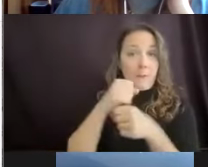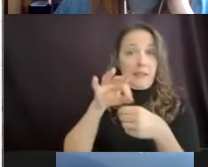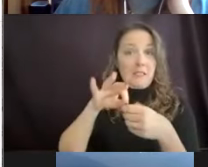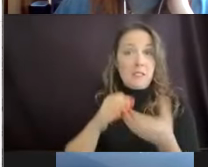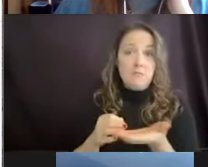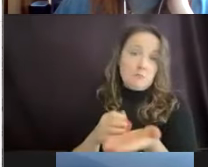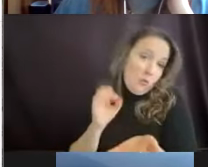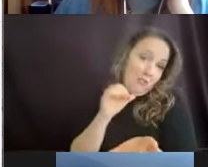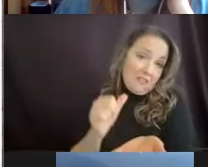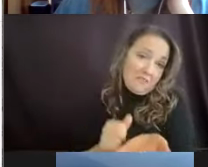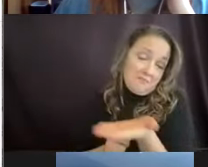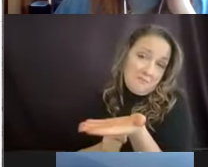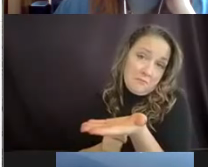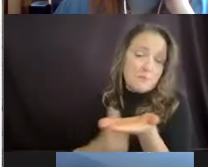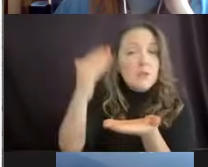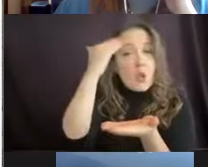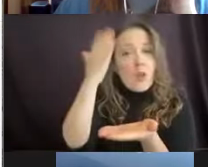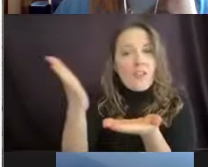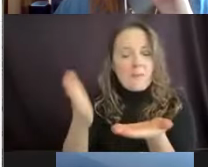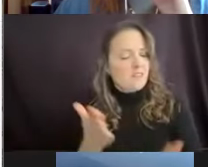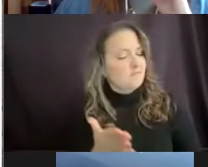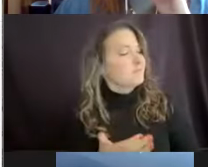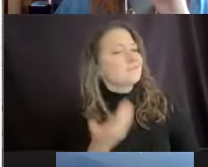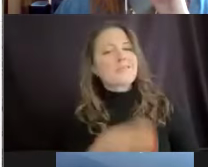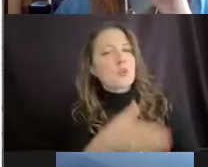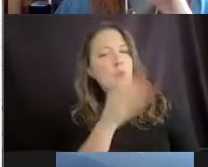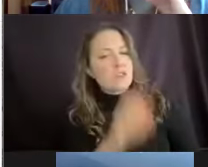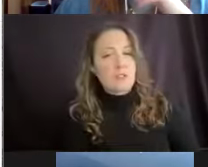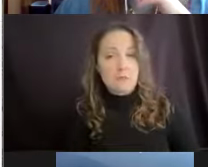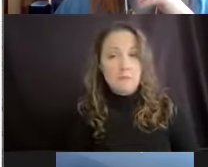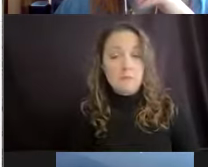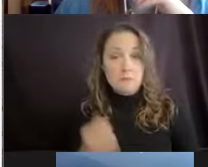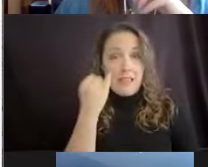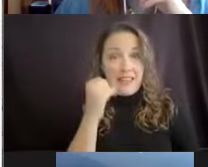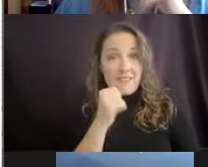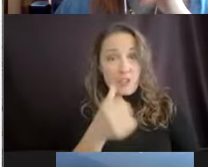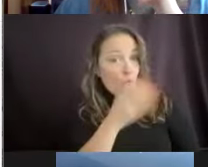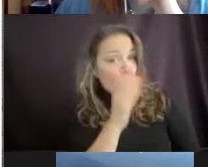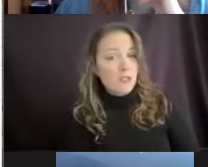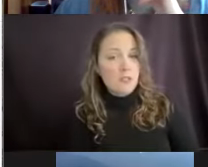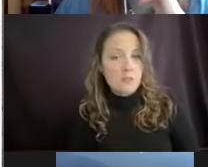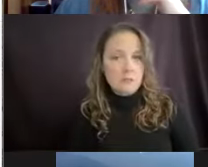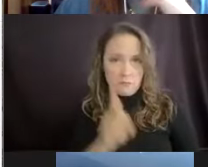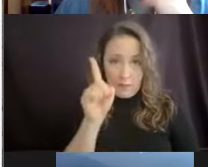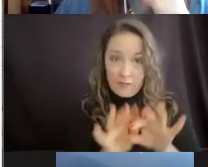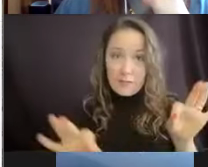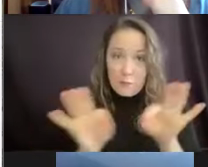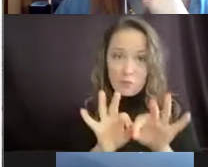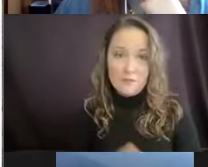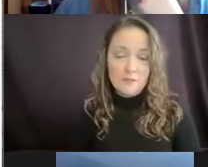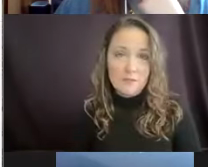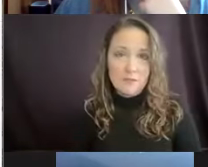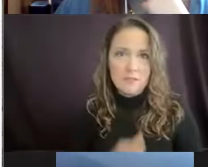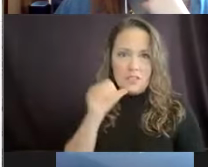not, but be aware that they might not drink it. And if they don't drink it, then, and this is the important bit, don't make